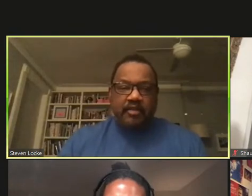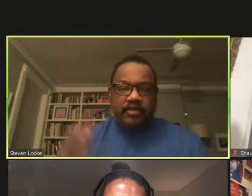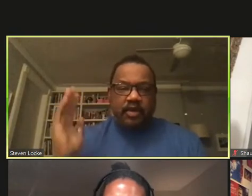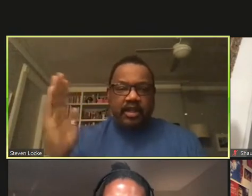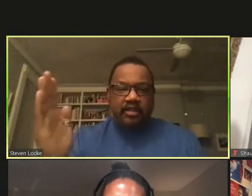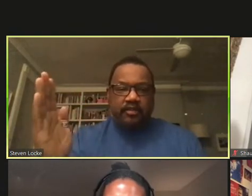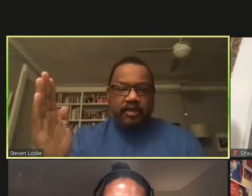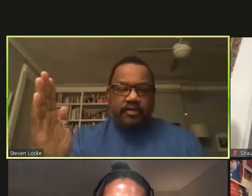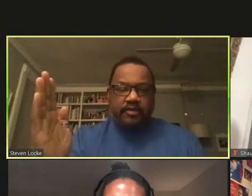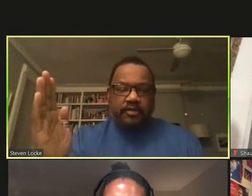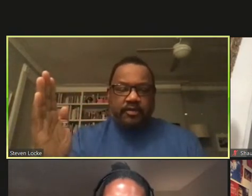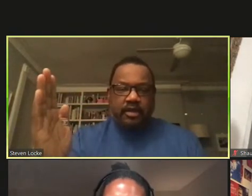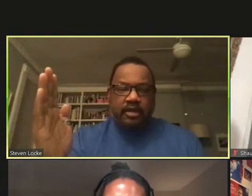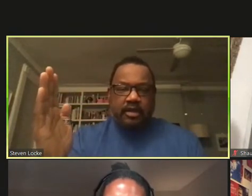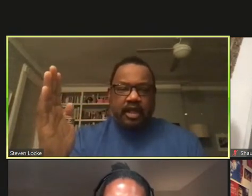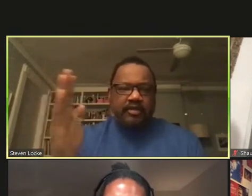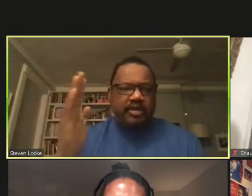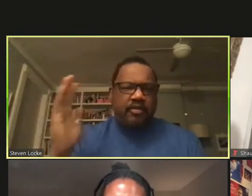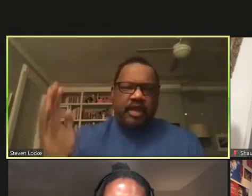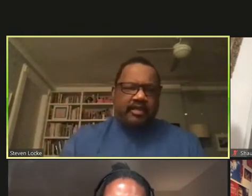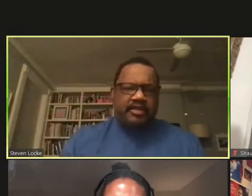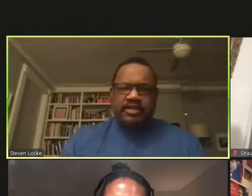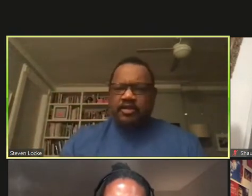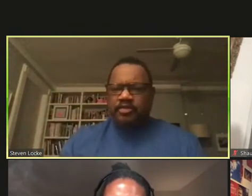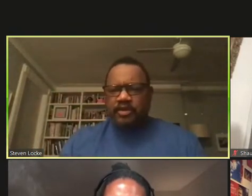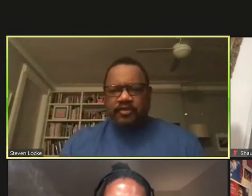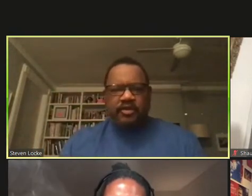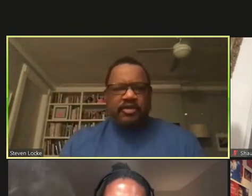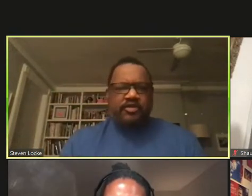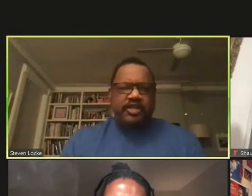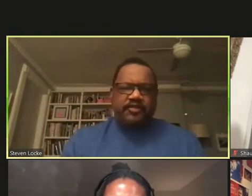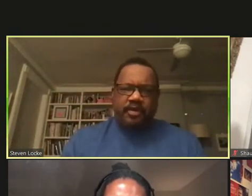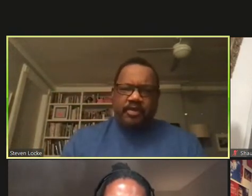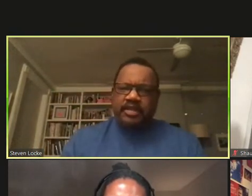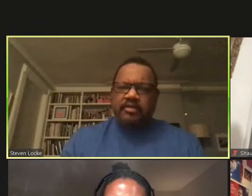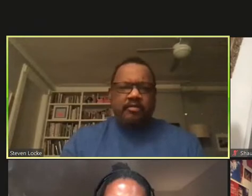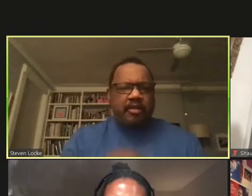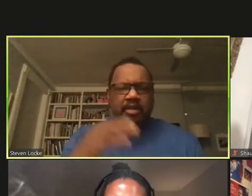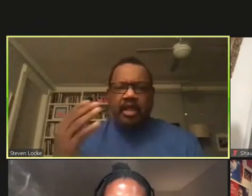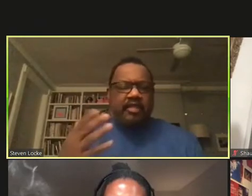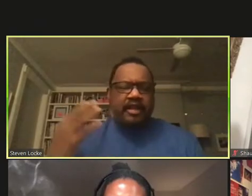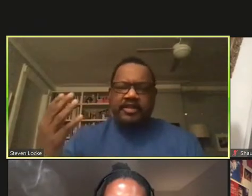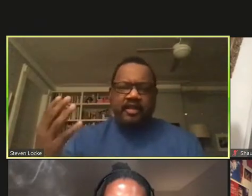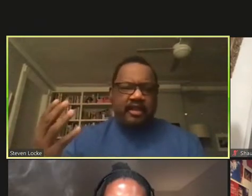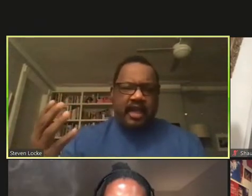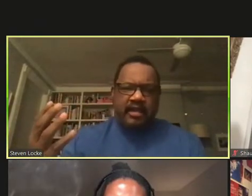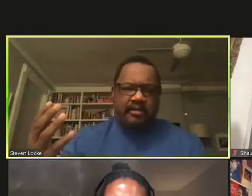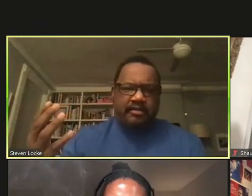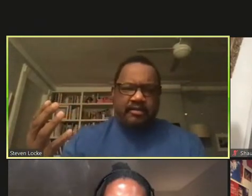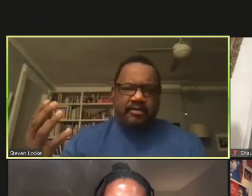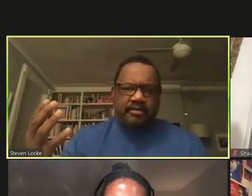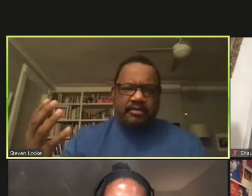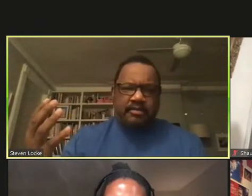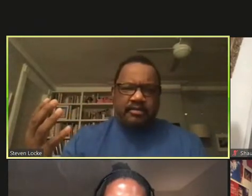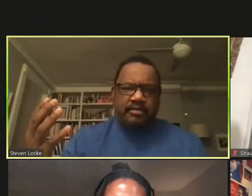and I was walking through and I was like, oh my God, this is so beautiful. It's so transformative, blah, blah. And then I saw the gun.